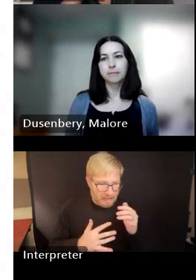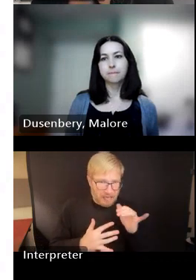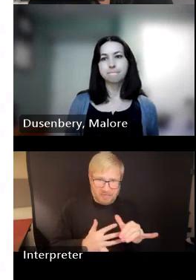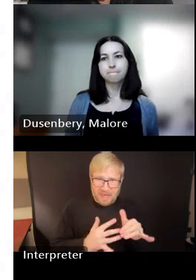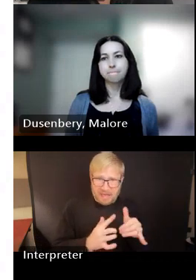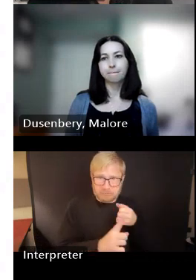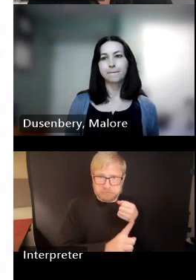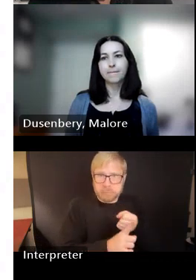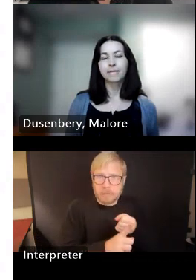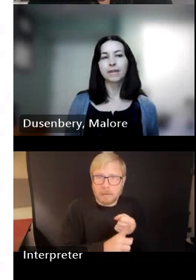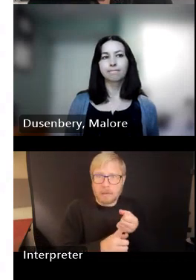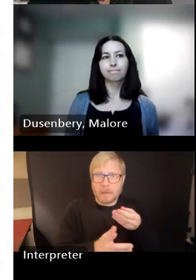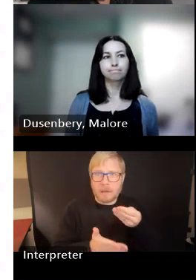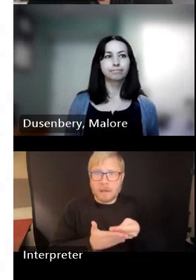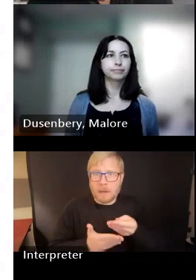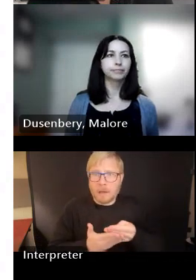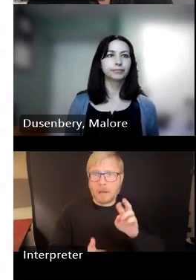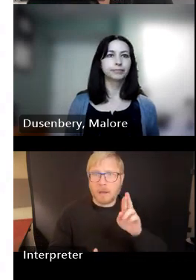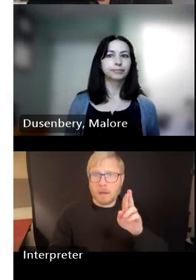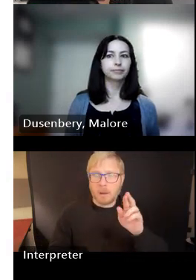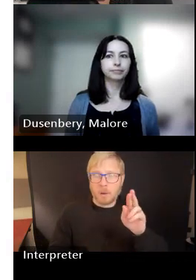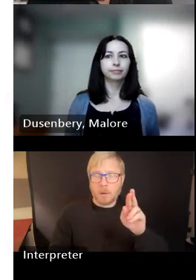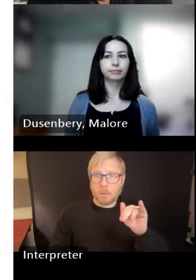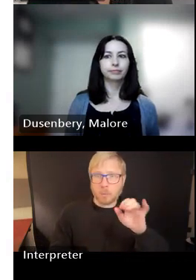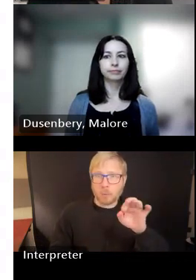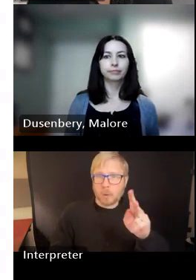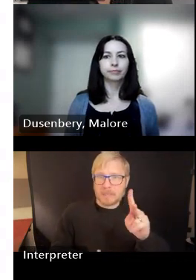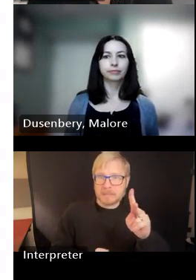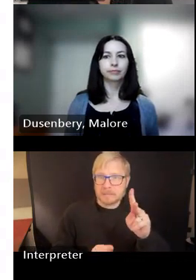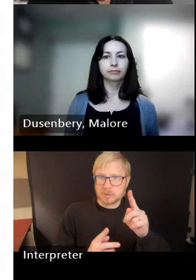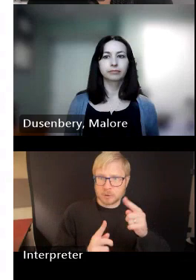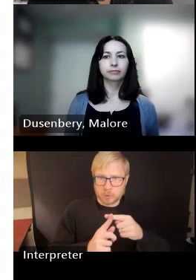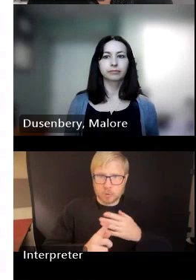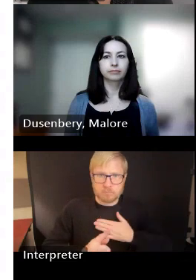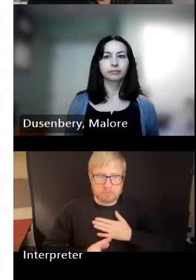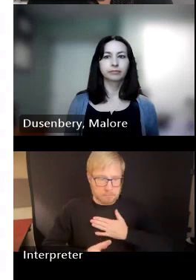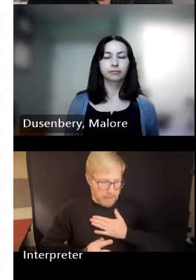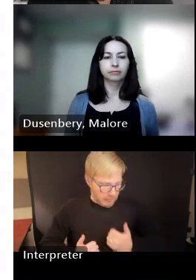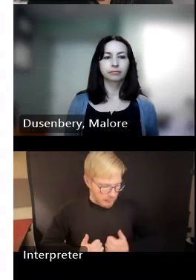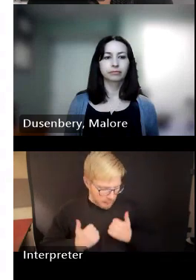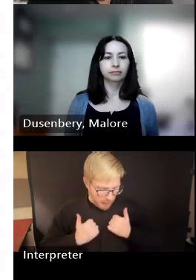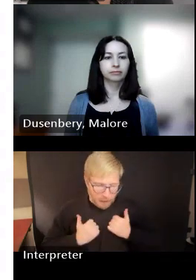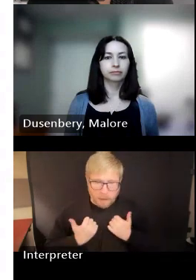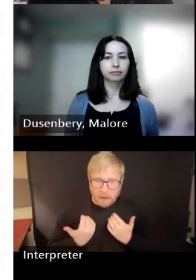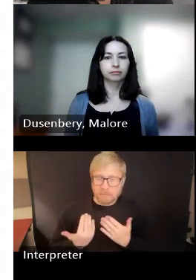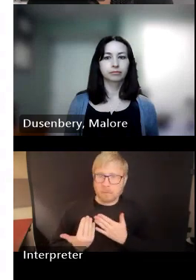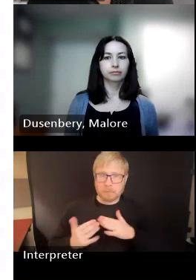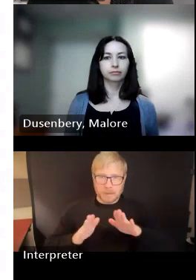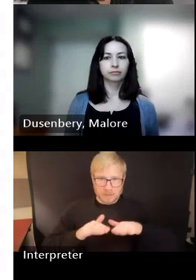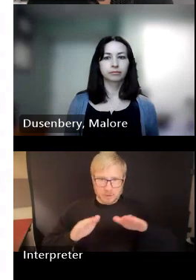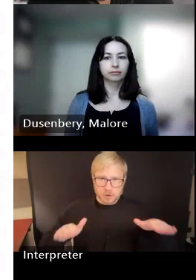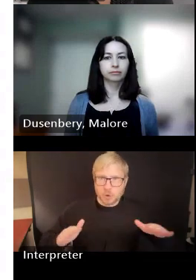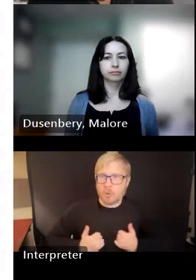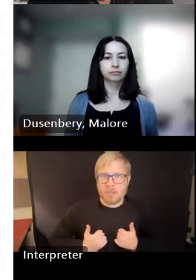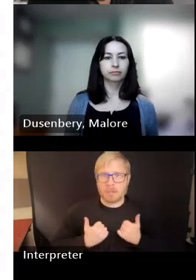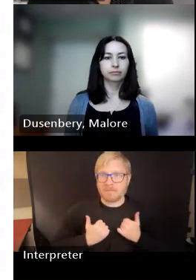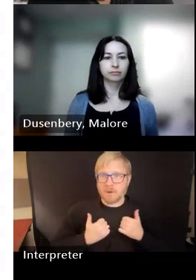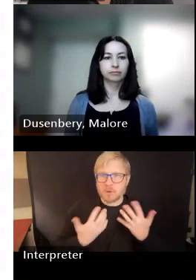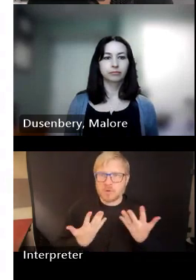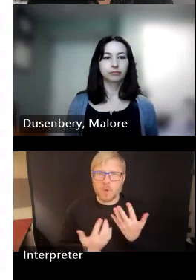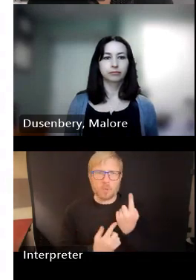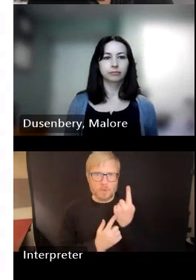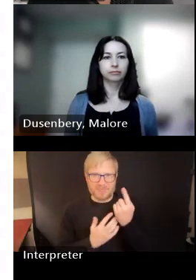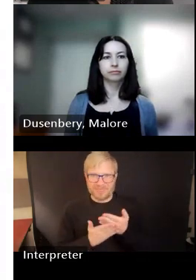lives. So, and I think the community of support, one of the things that we really advocate